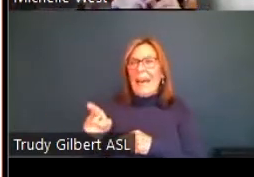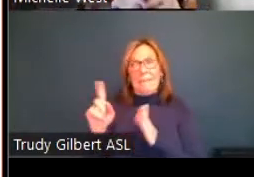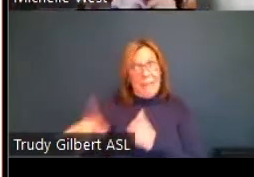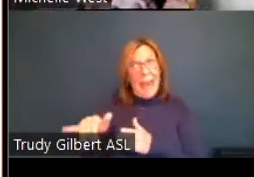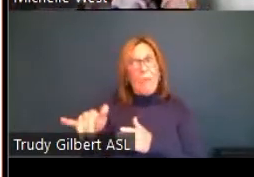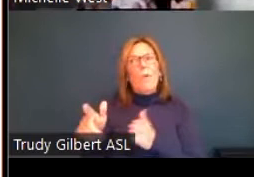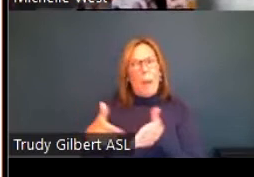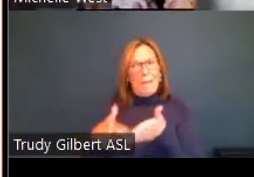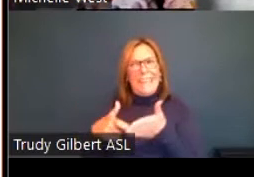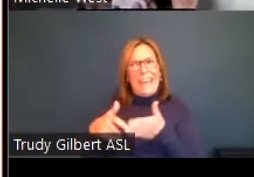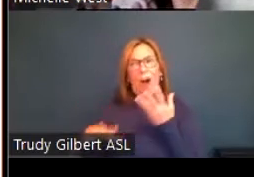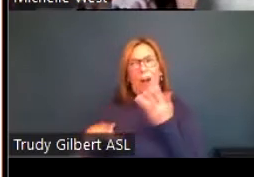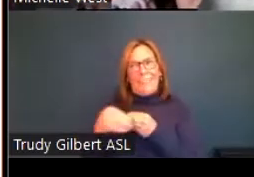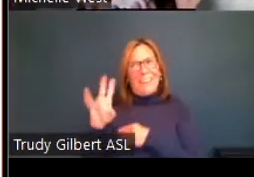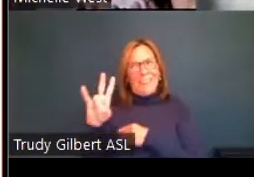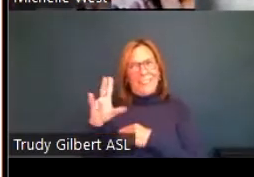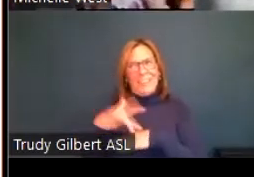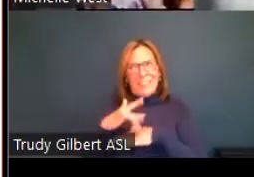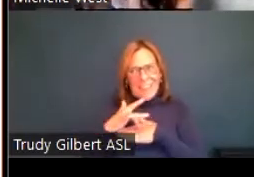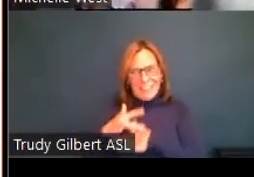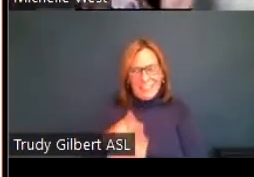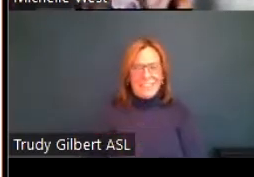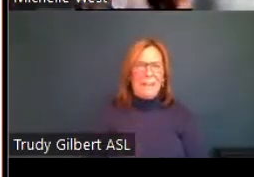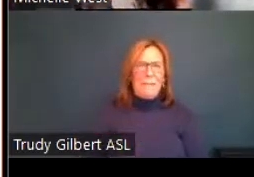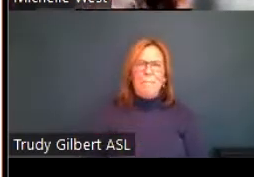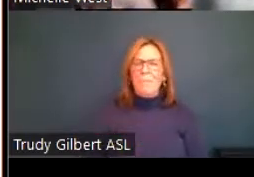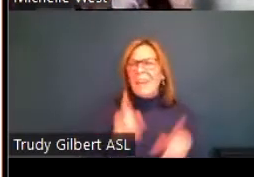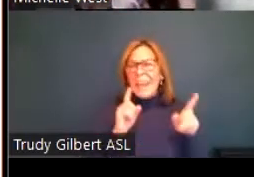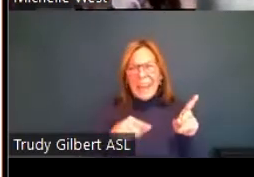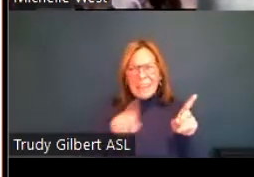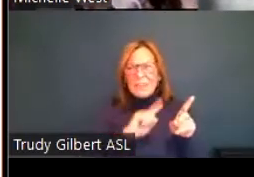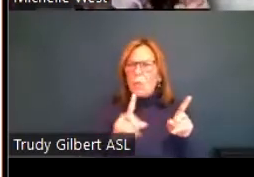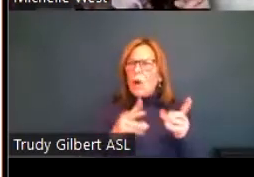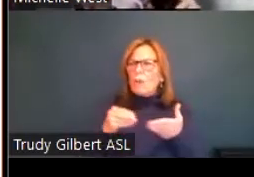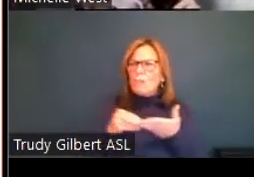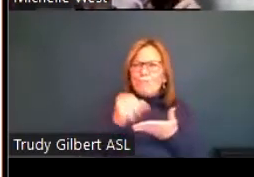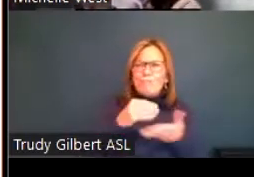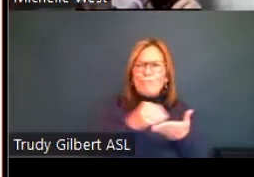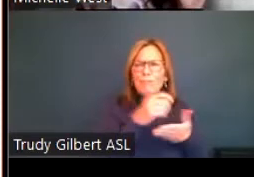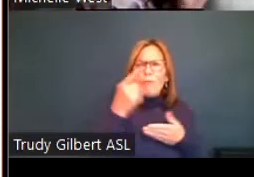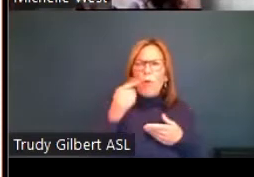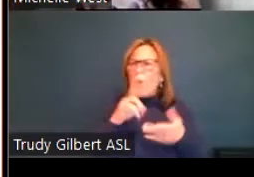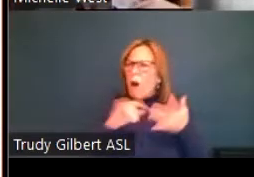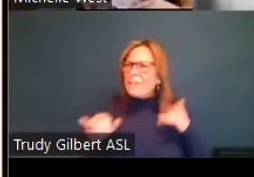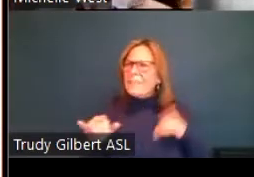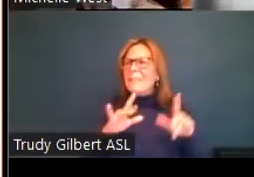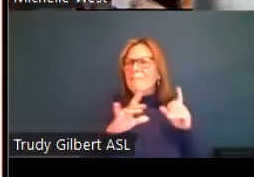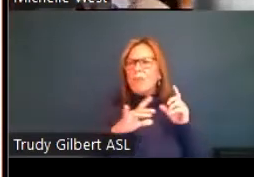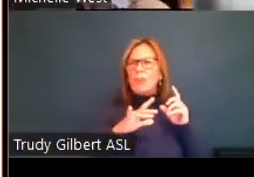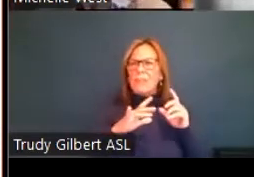It's important to know this because as you're investing in all these advertising opportunities, paid or